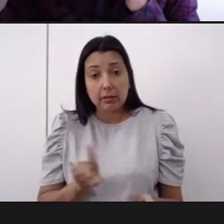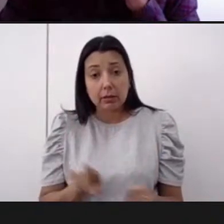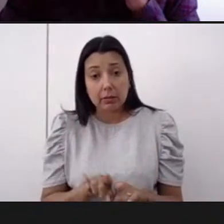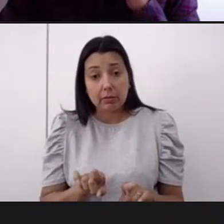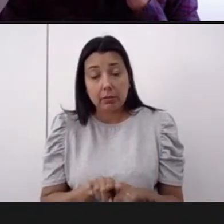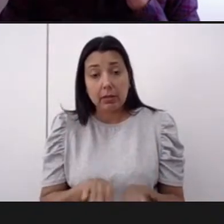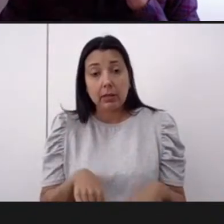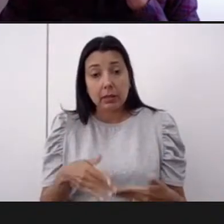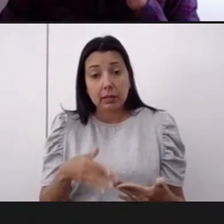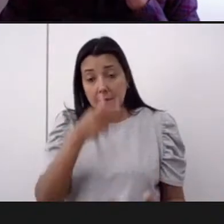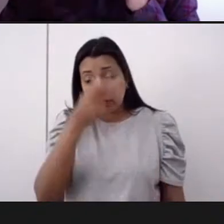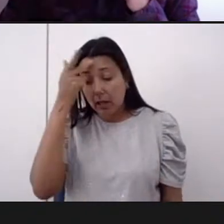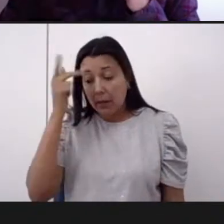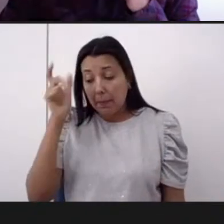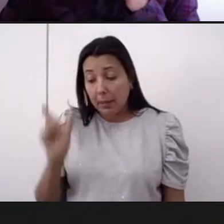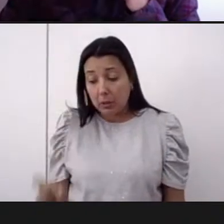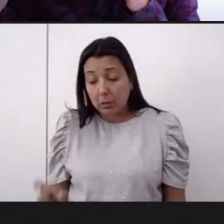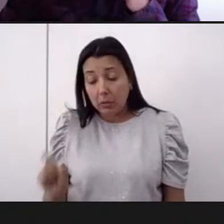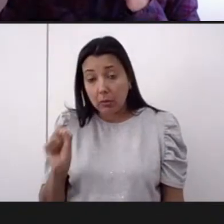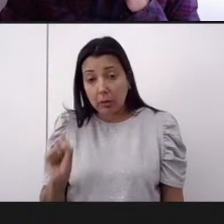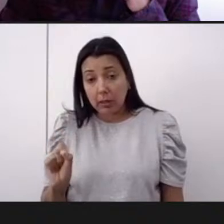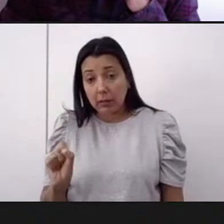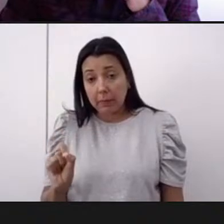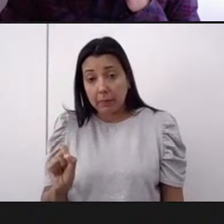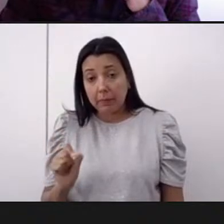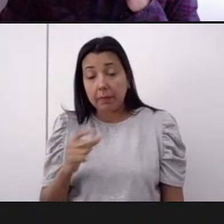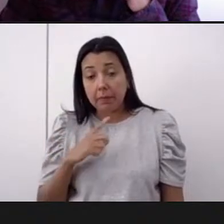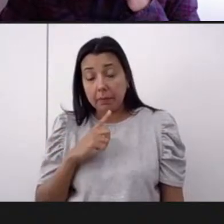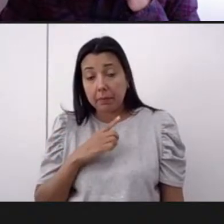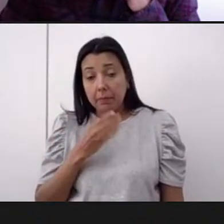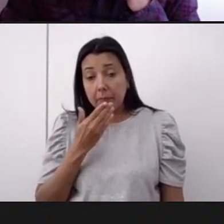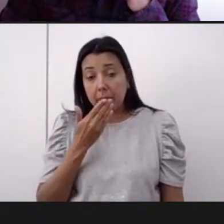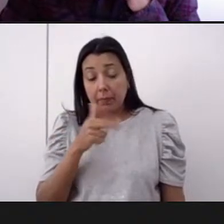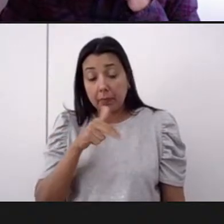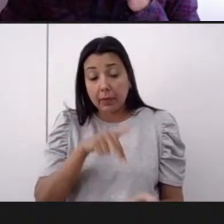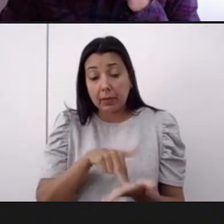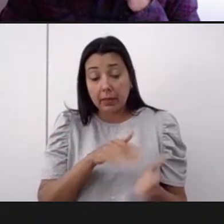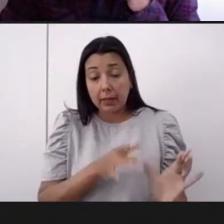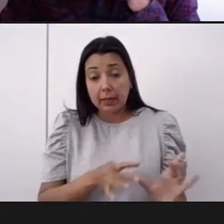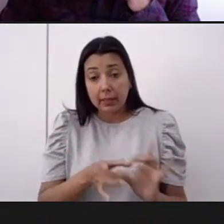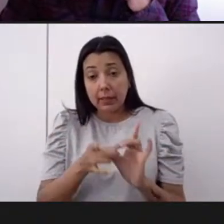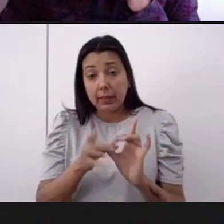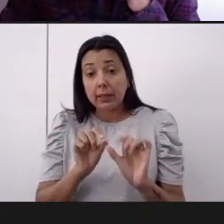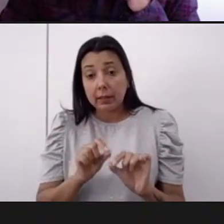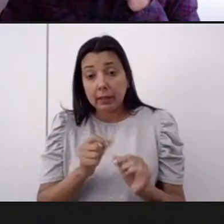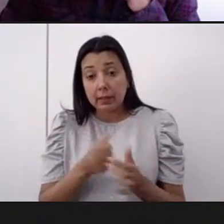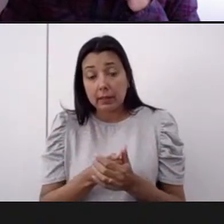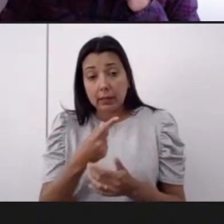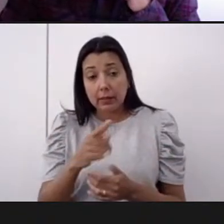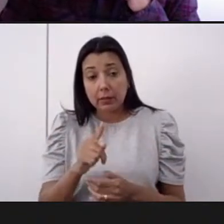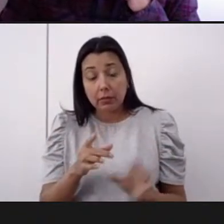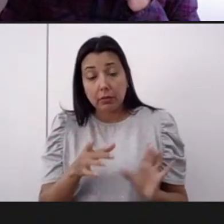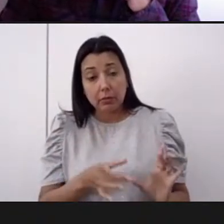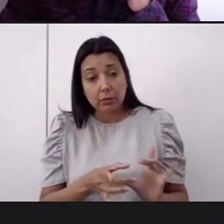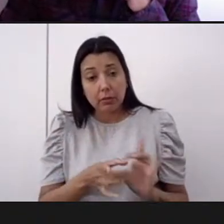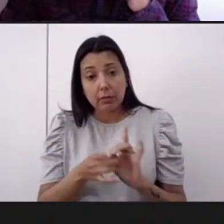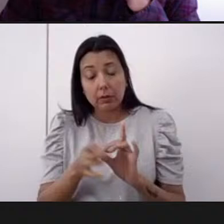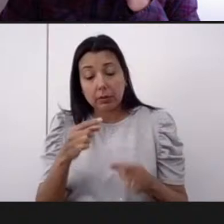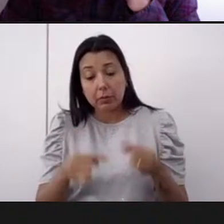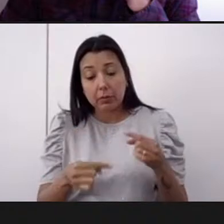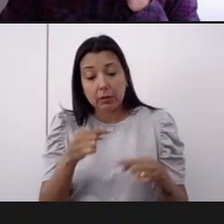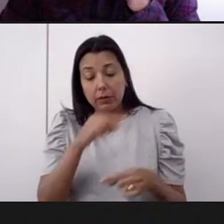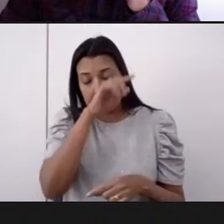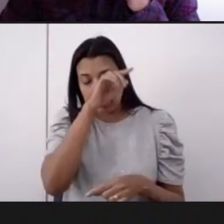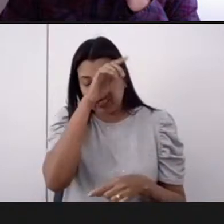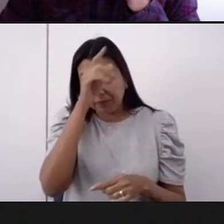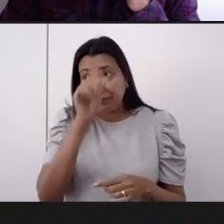who has this kind of position is connected to his political connections. I'm sure the current